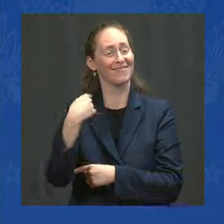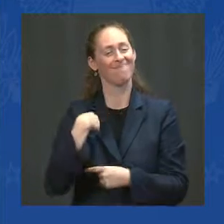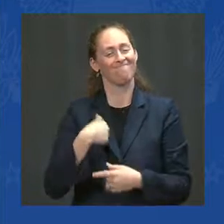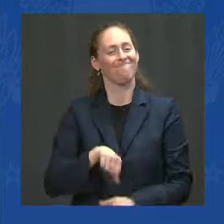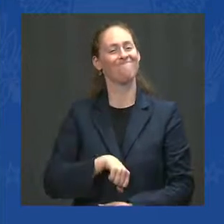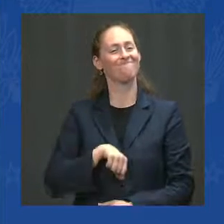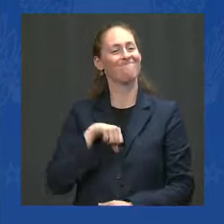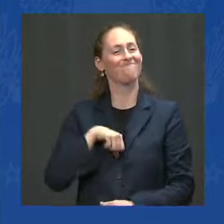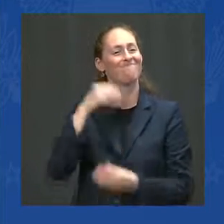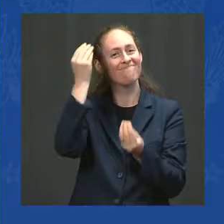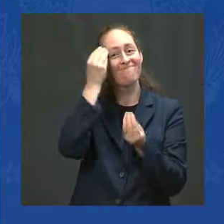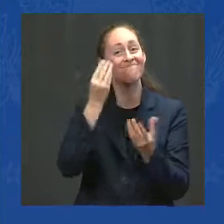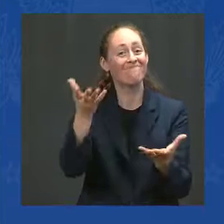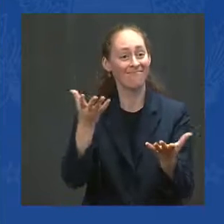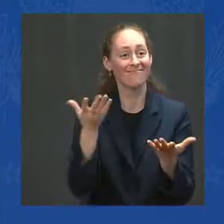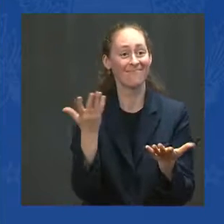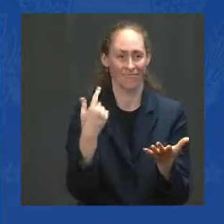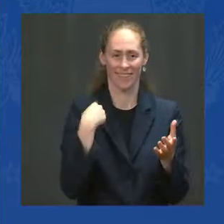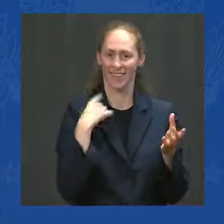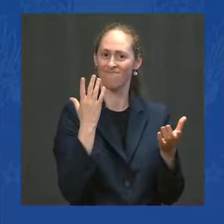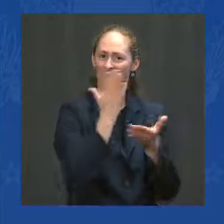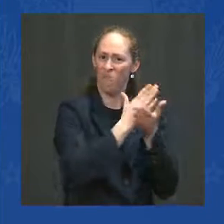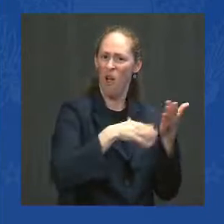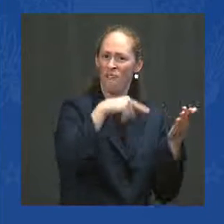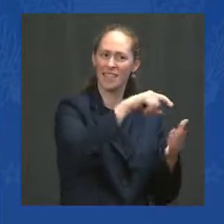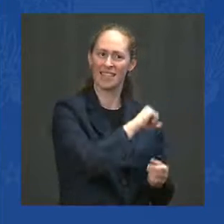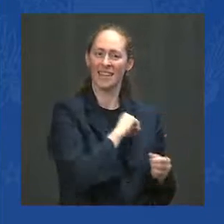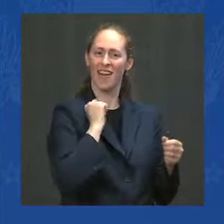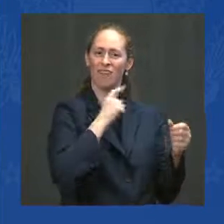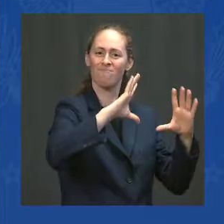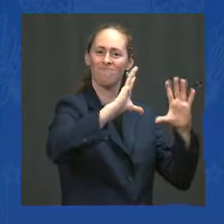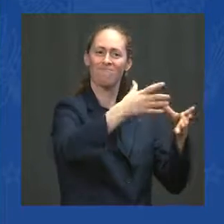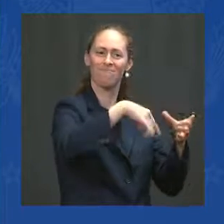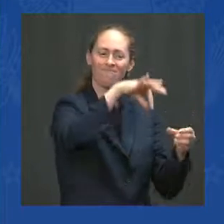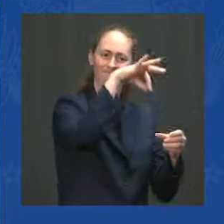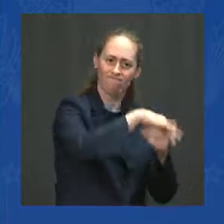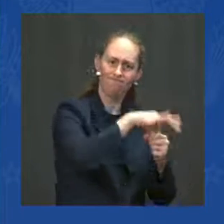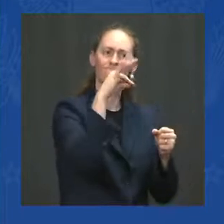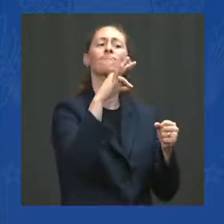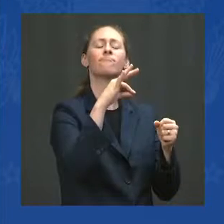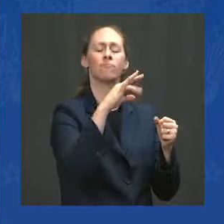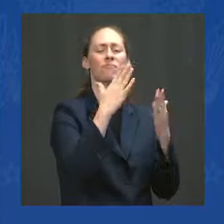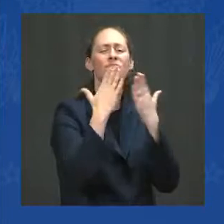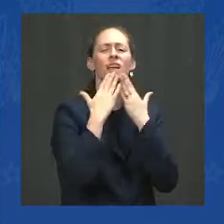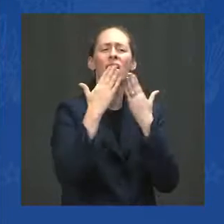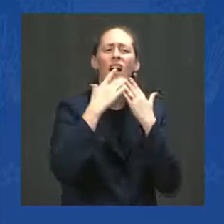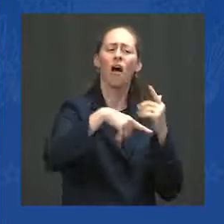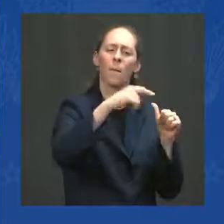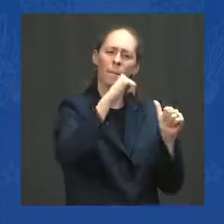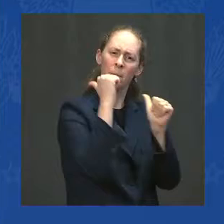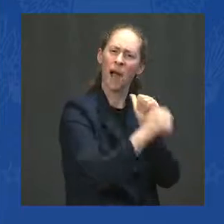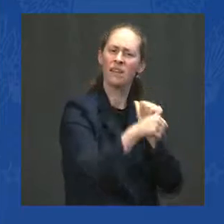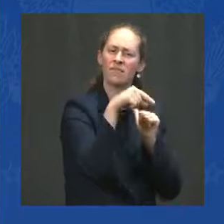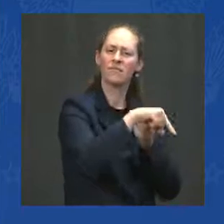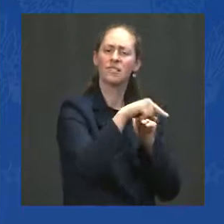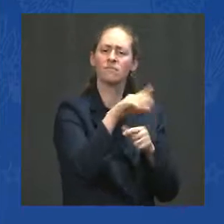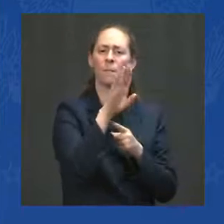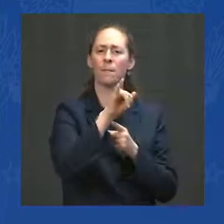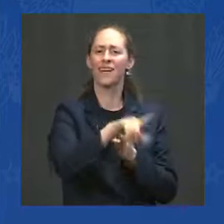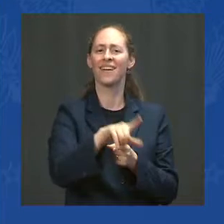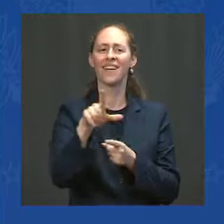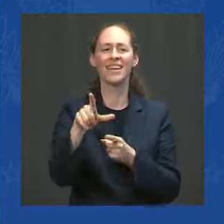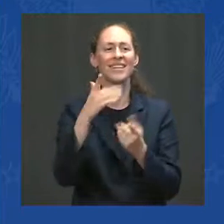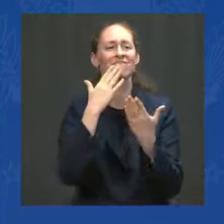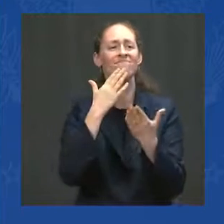to thank the senators who worked together to pass this bill. I also thank the members of the